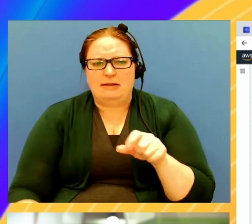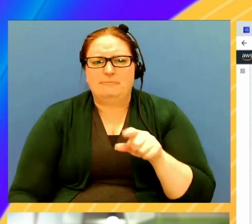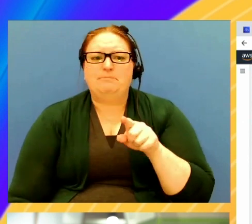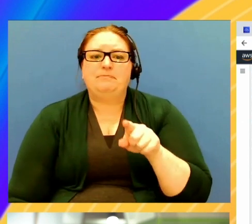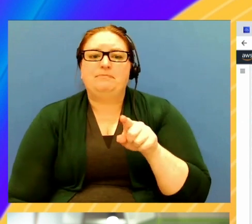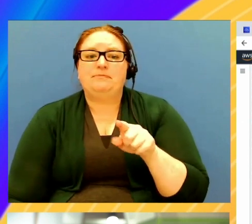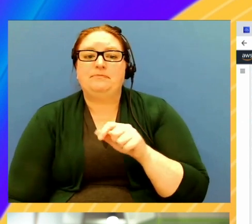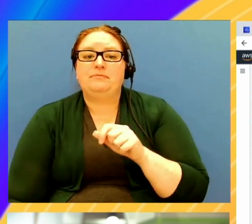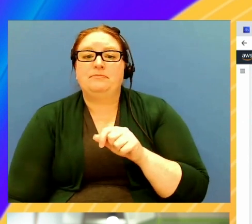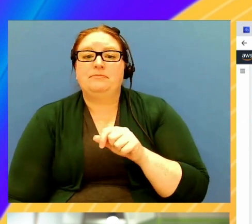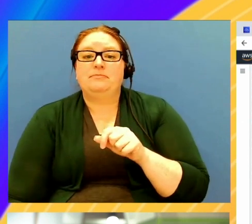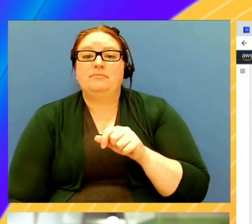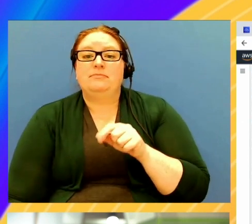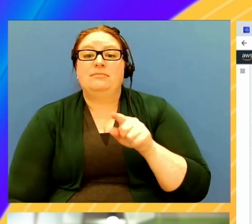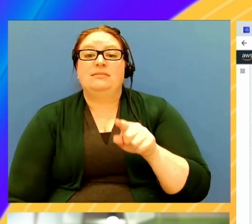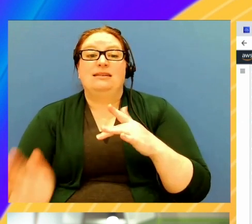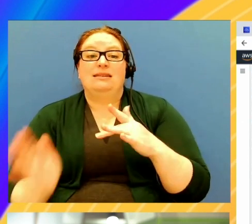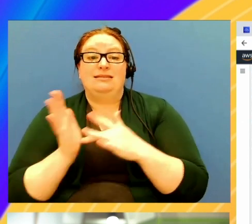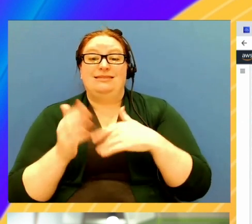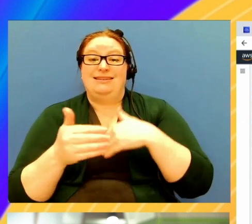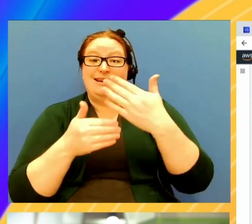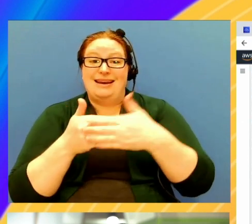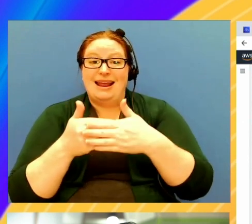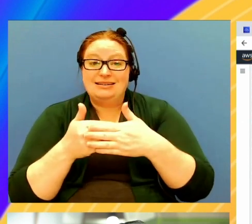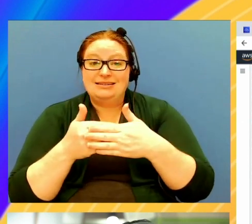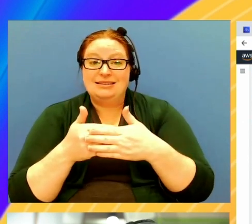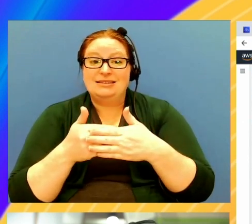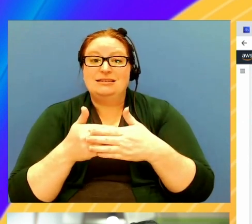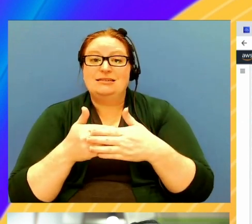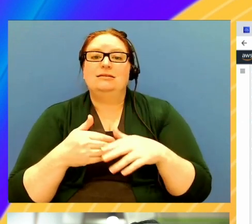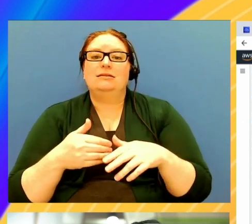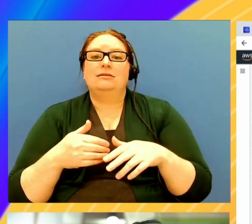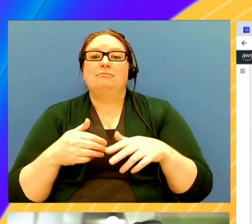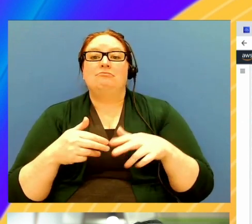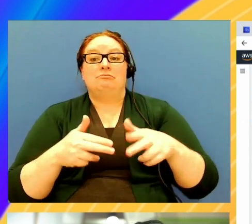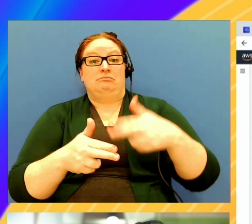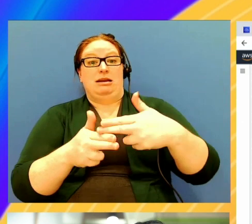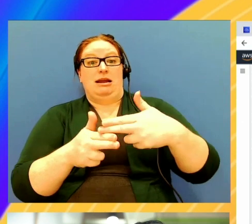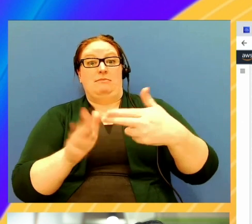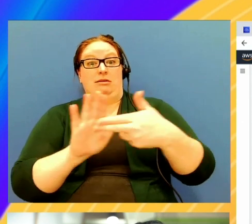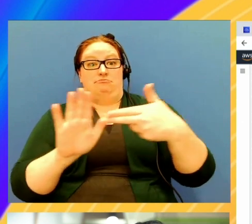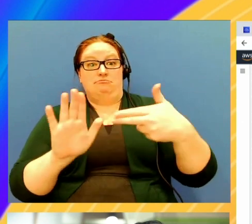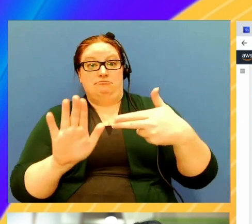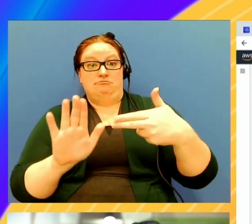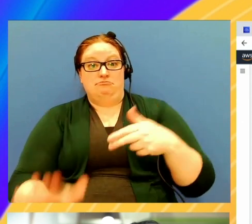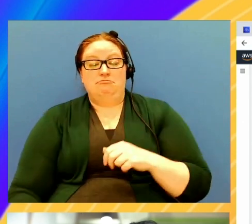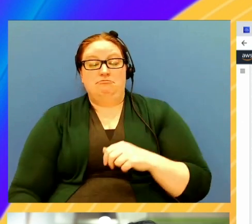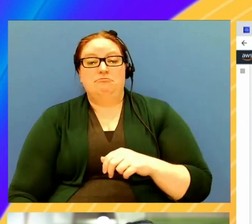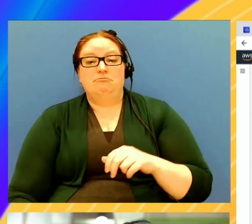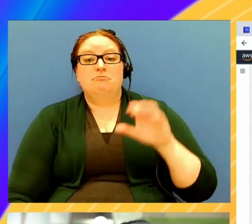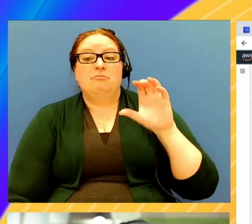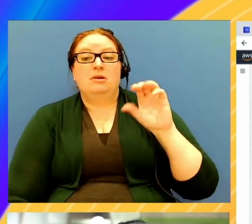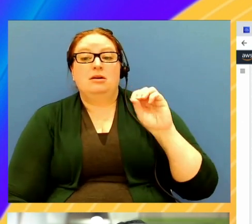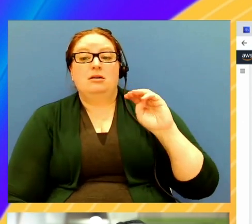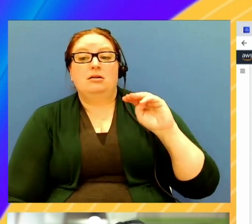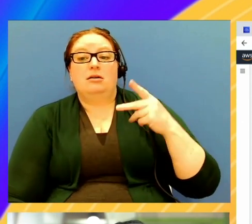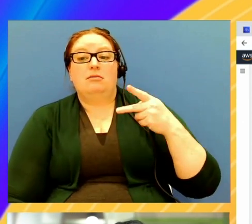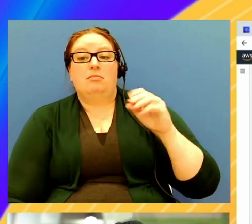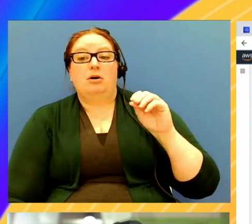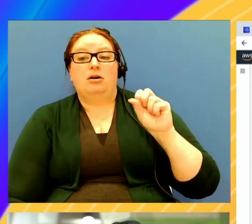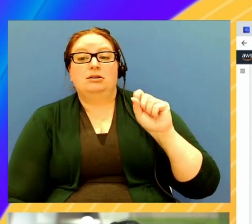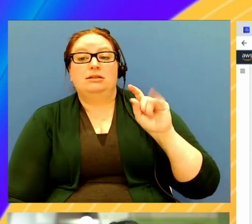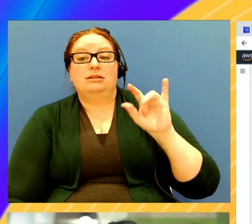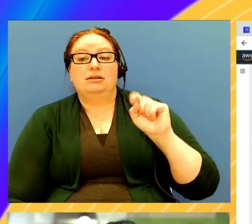click next, and go ahead, give it a name. So this is Composite. I'll just